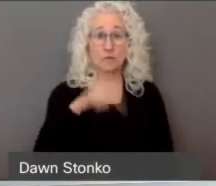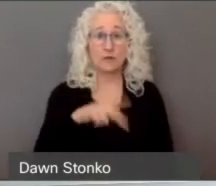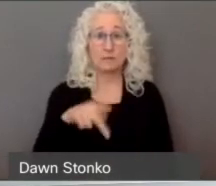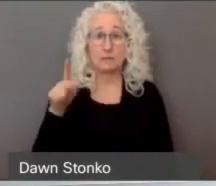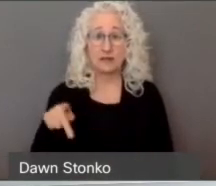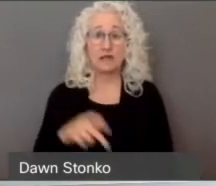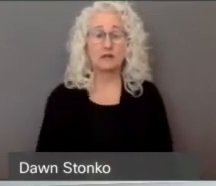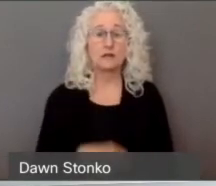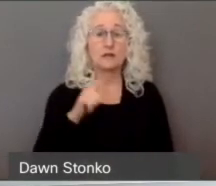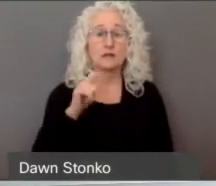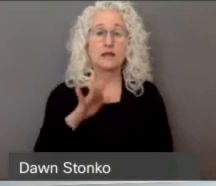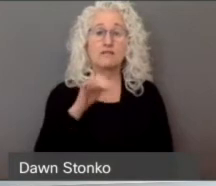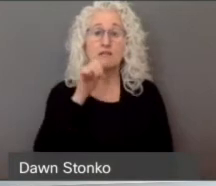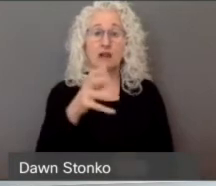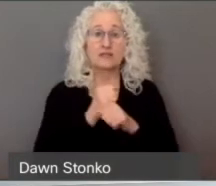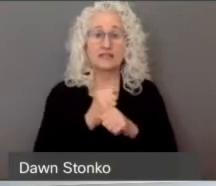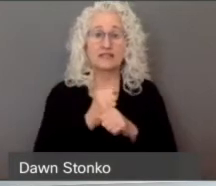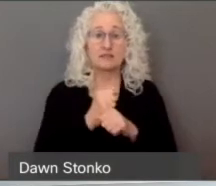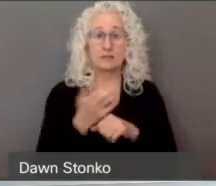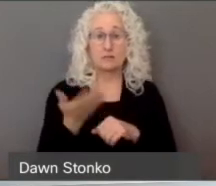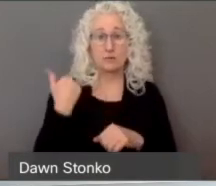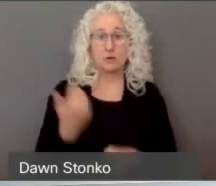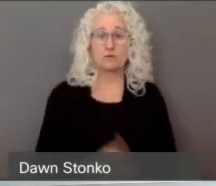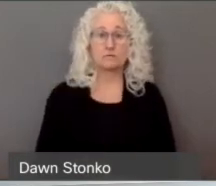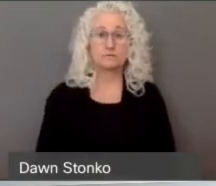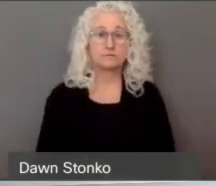PPP if they have not received it earlier?